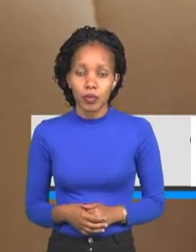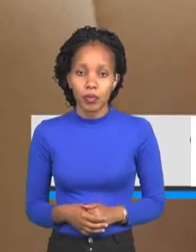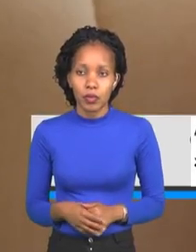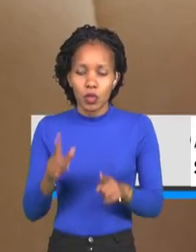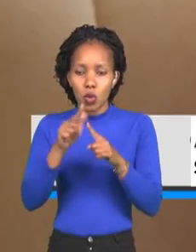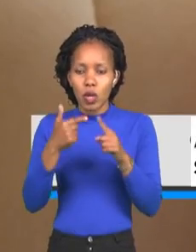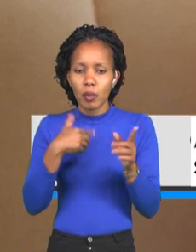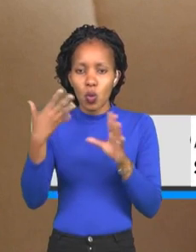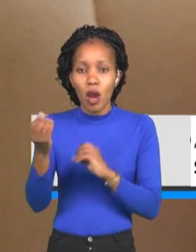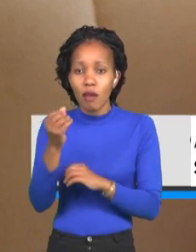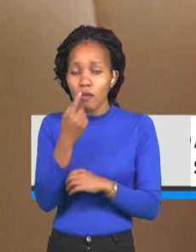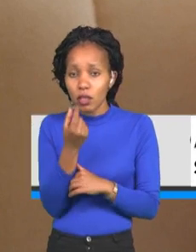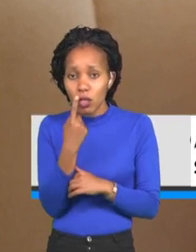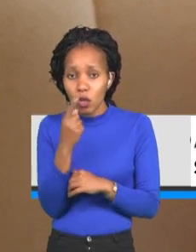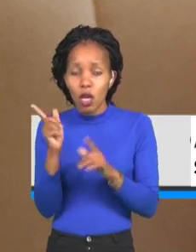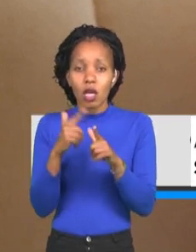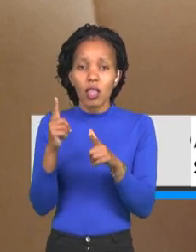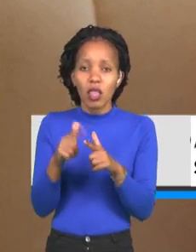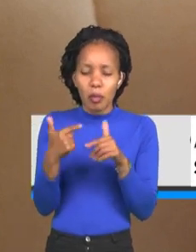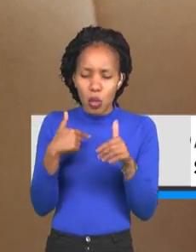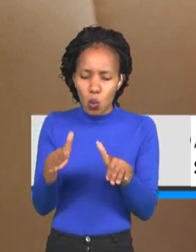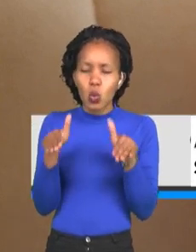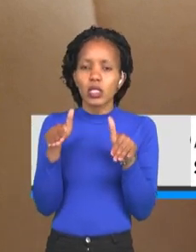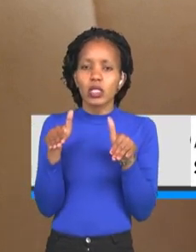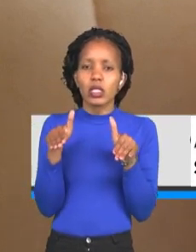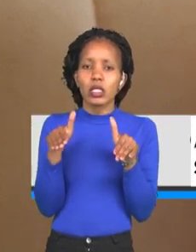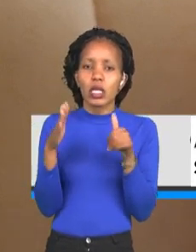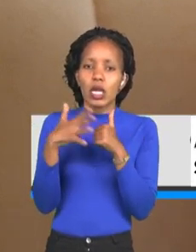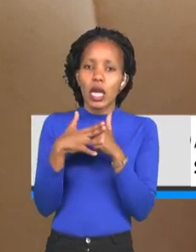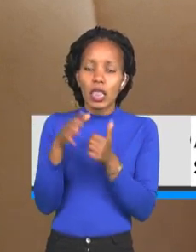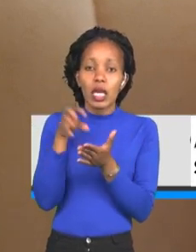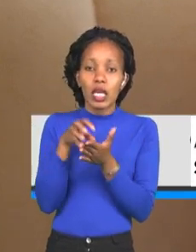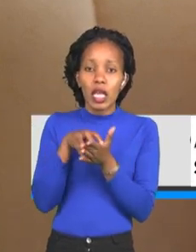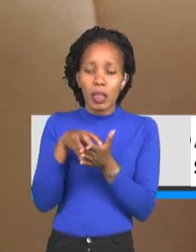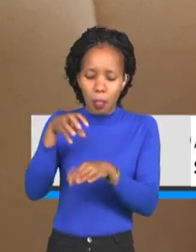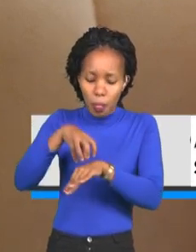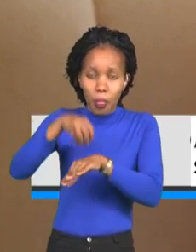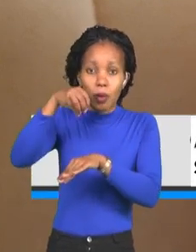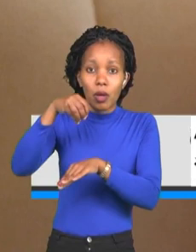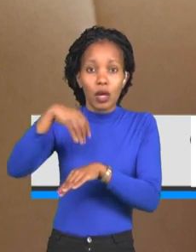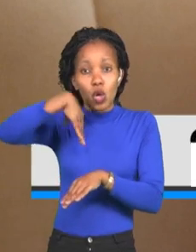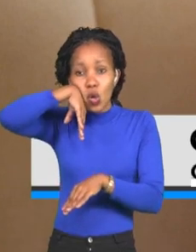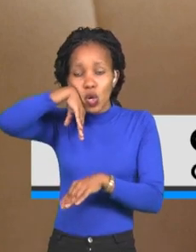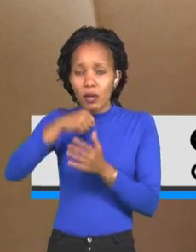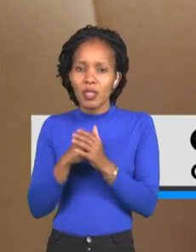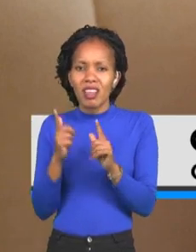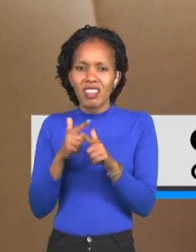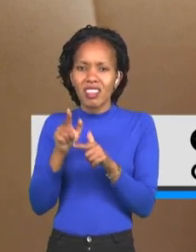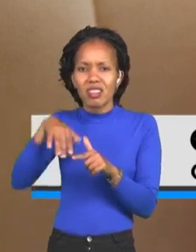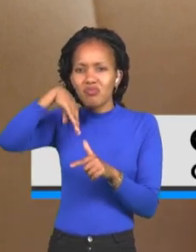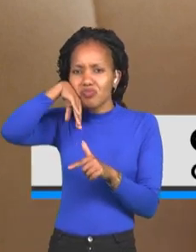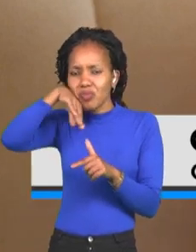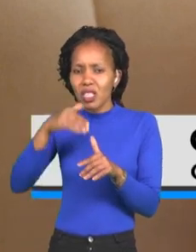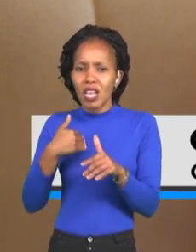When I went to the vaccination, I was on a waiting list. I was the ninth case to be beaten by the same dog. It seemed that the dog was